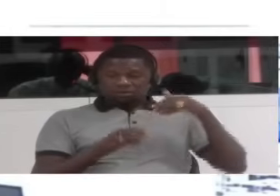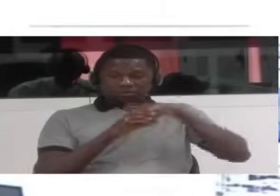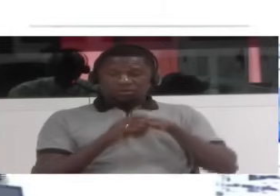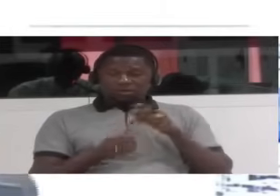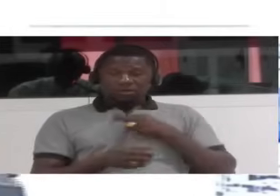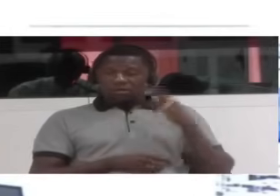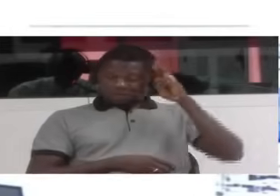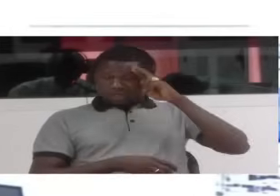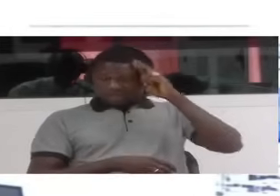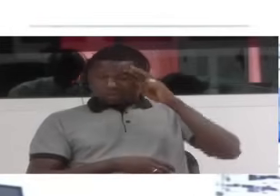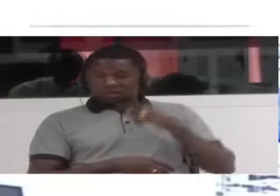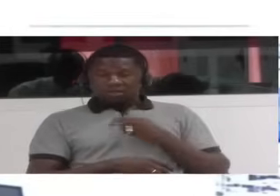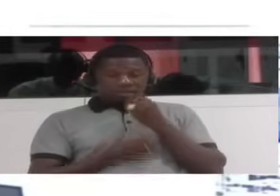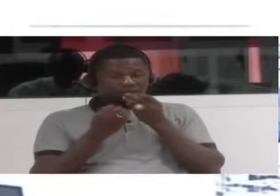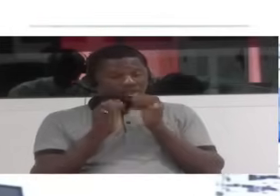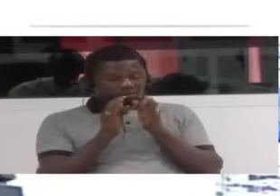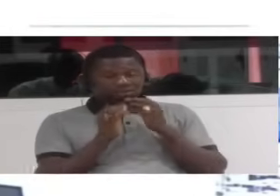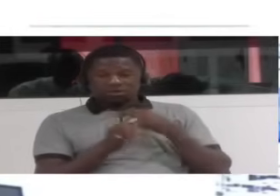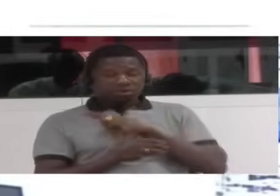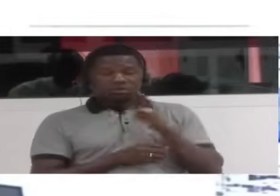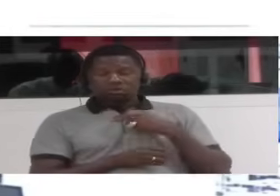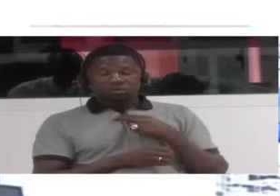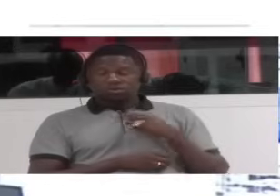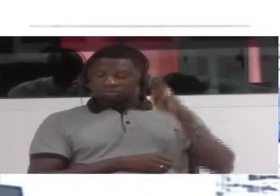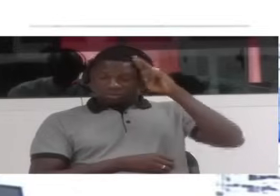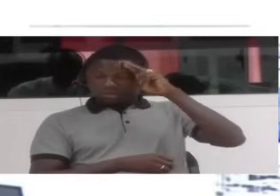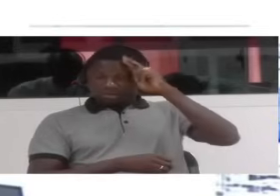were mercenaries. But he said they were not mercenaries.